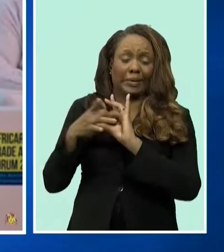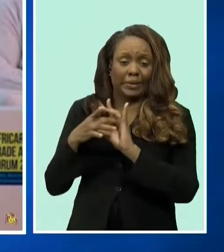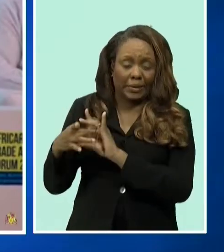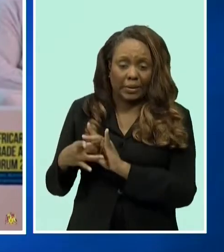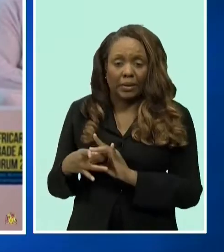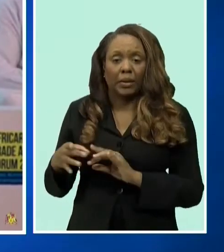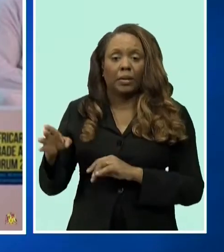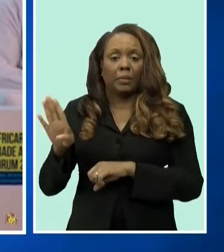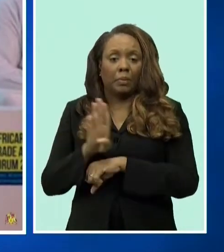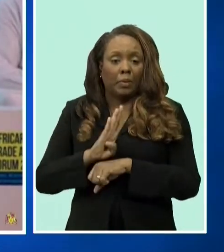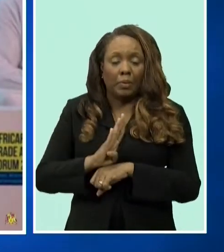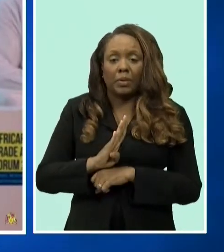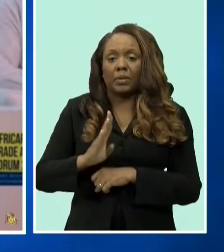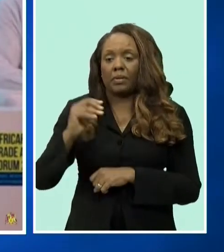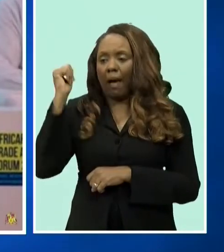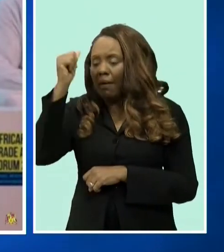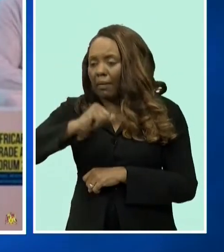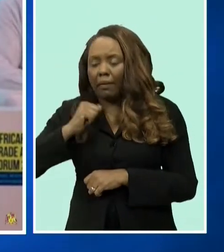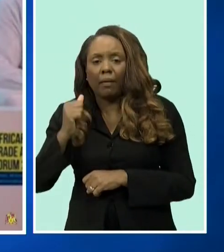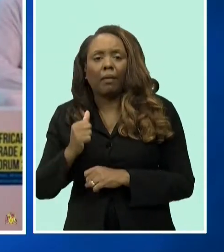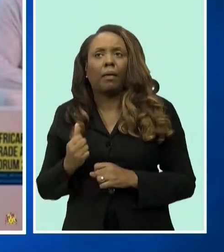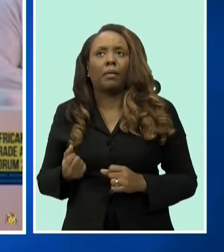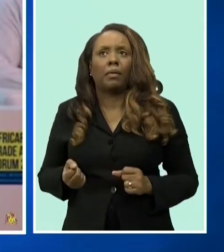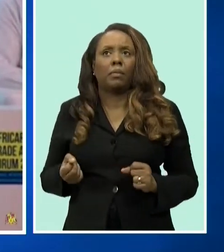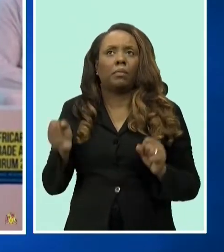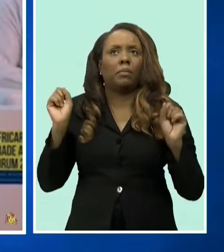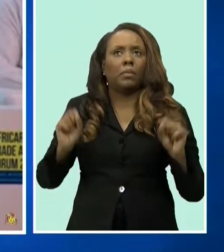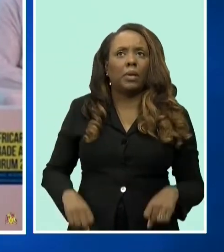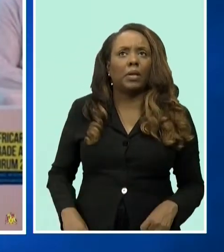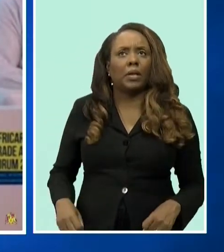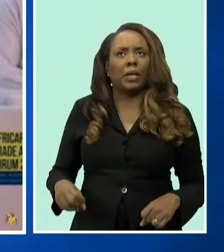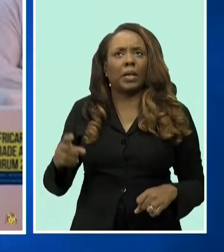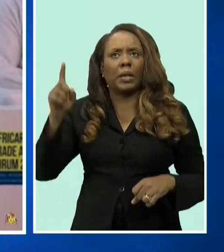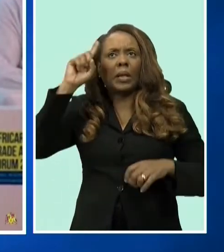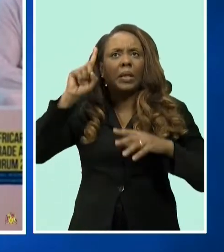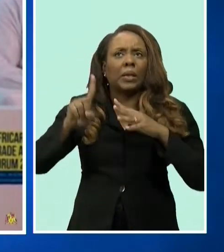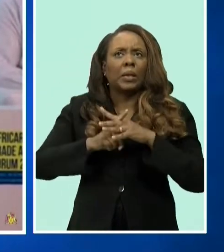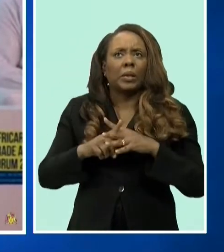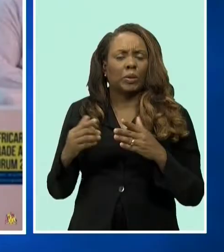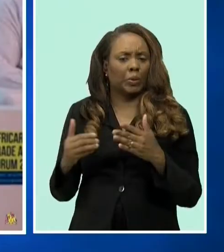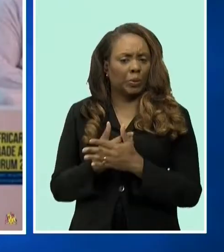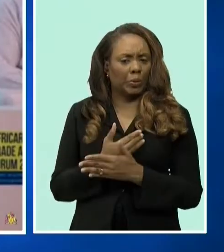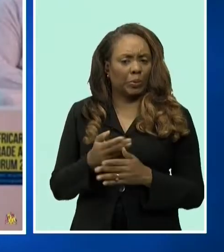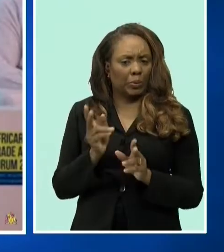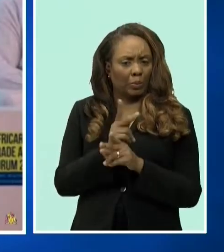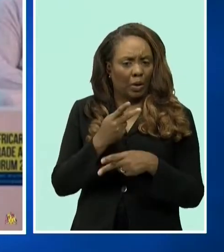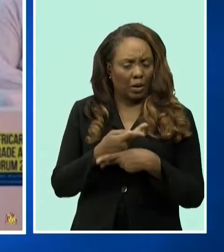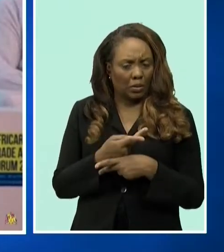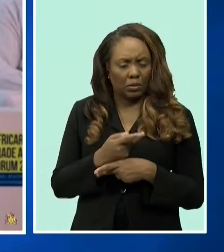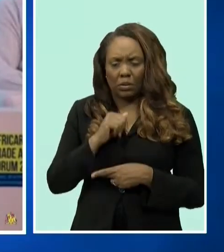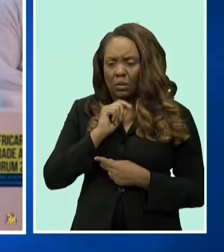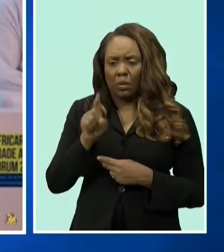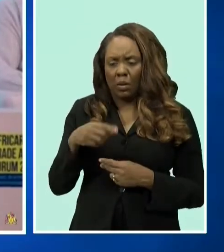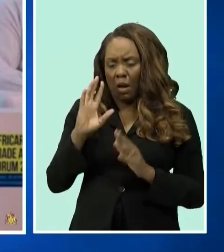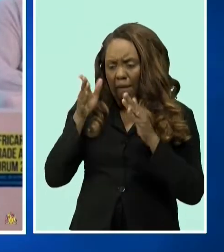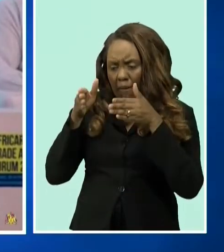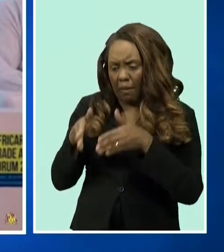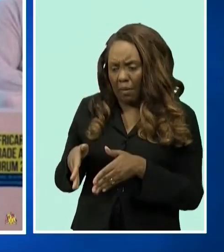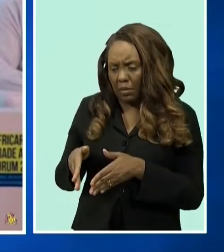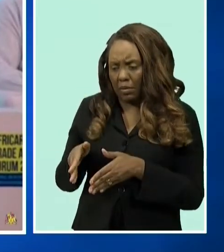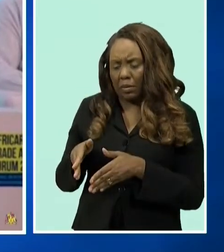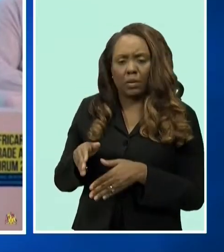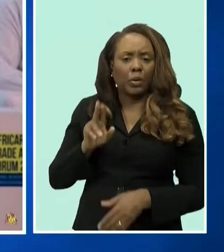particularly Barbados, I think we can look at new products and not just focus on our now core markets, which